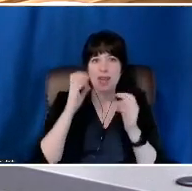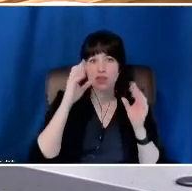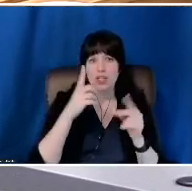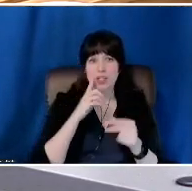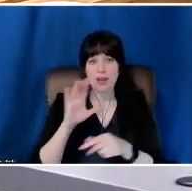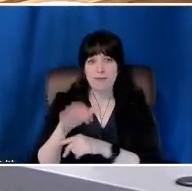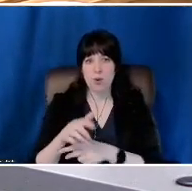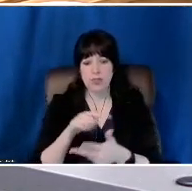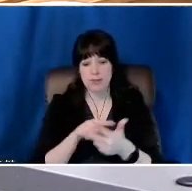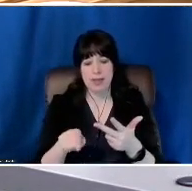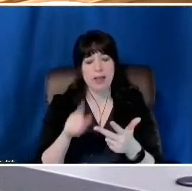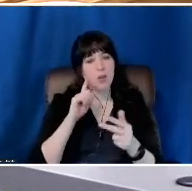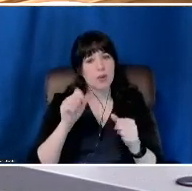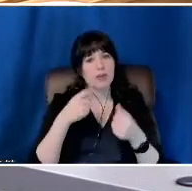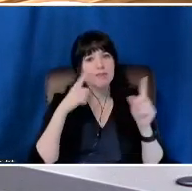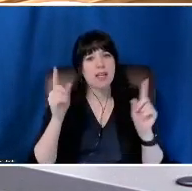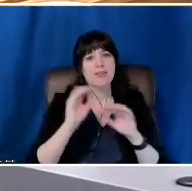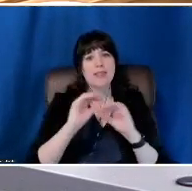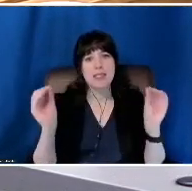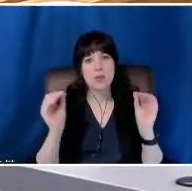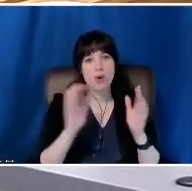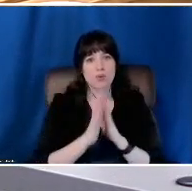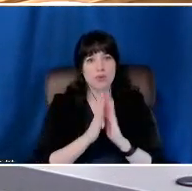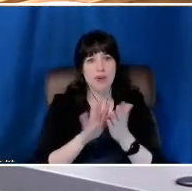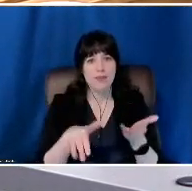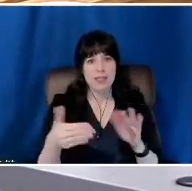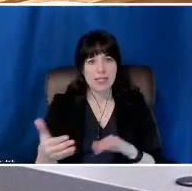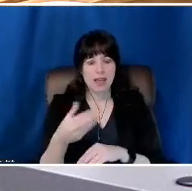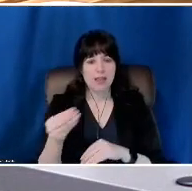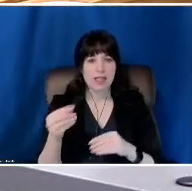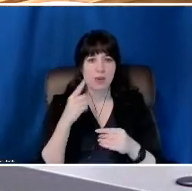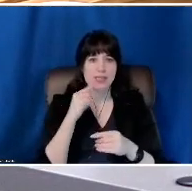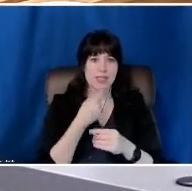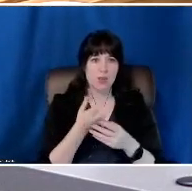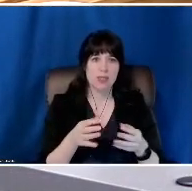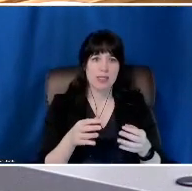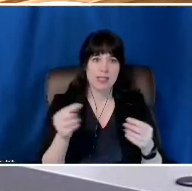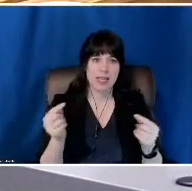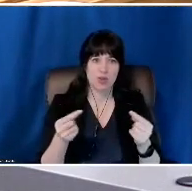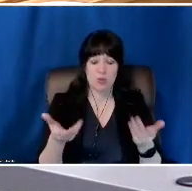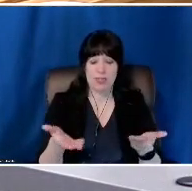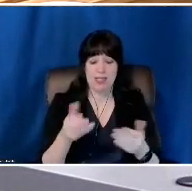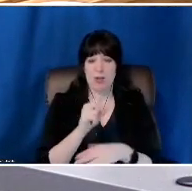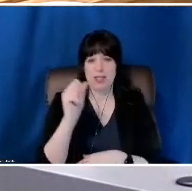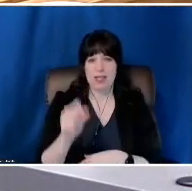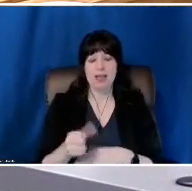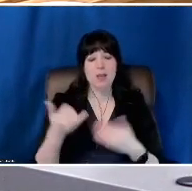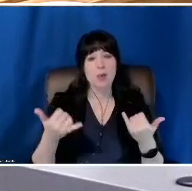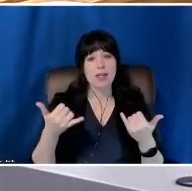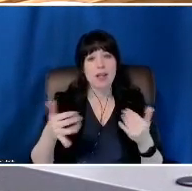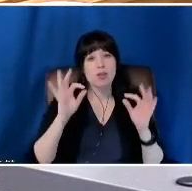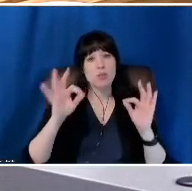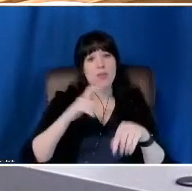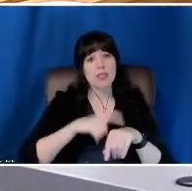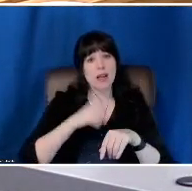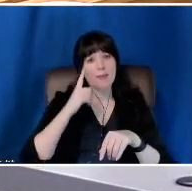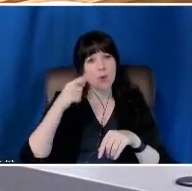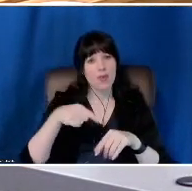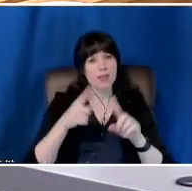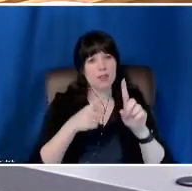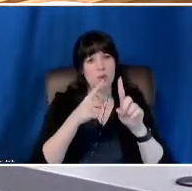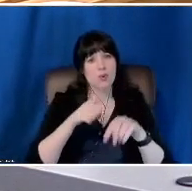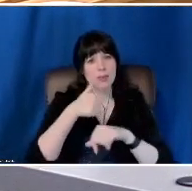able to achieve the goal of zero traffic deaths and serious injuries here in Salem. Right now is a perfect time for this goal to be implemented.